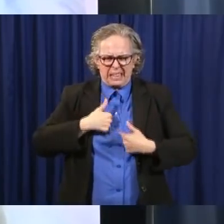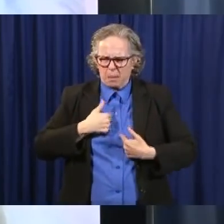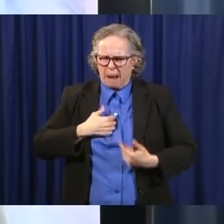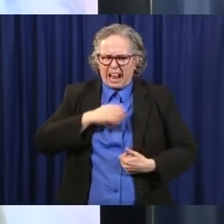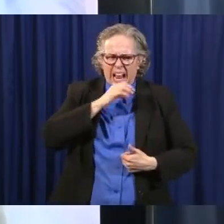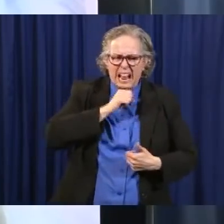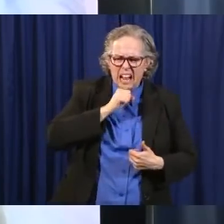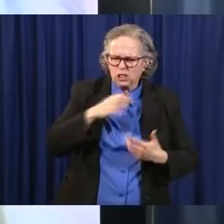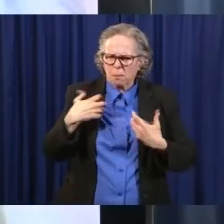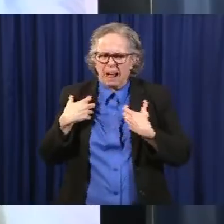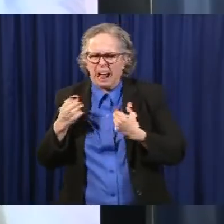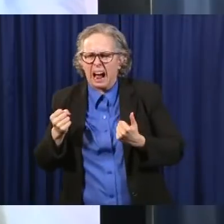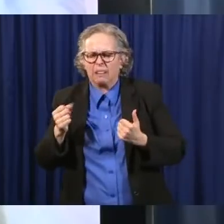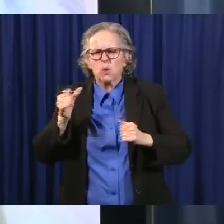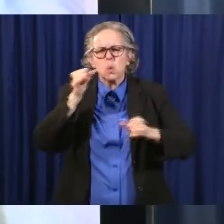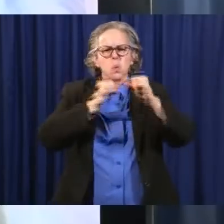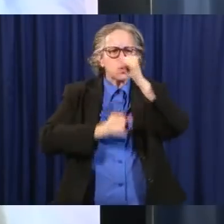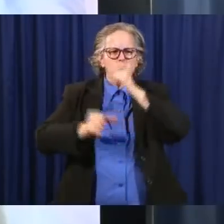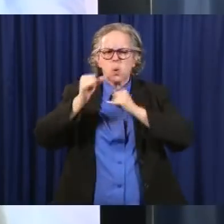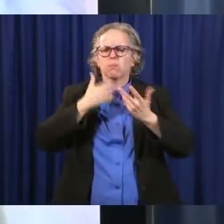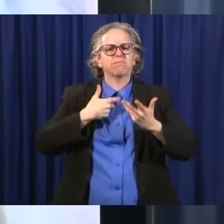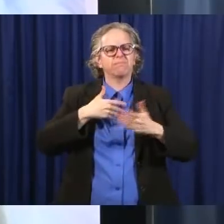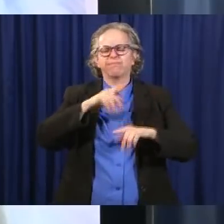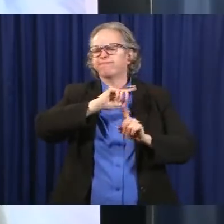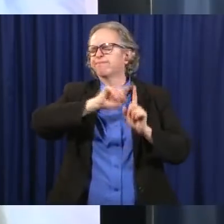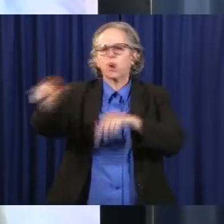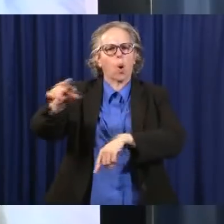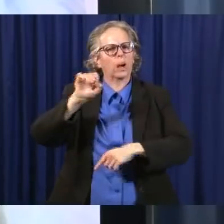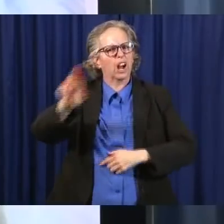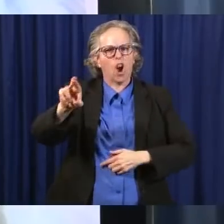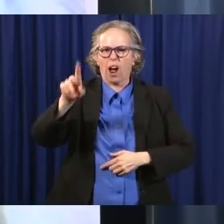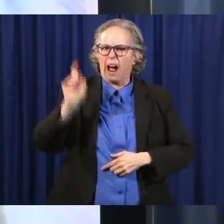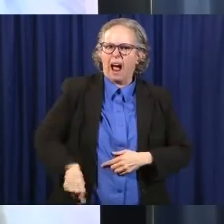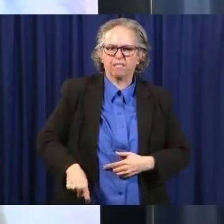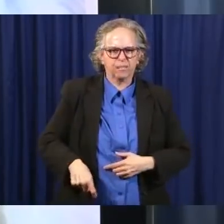that's when I decided to go to the ER to get checked out to see what was going